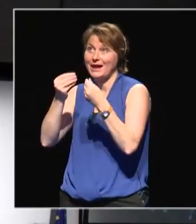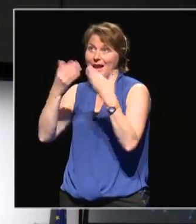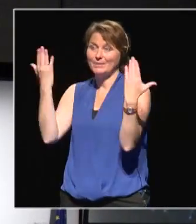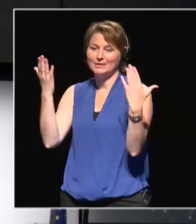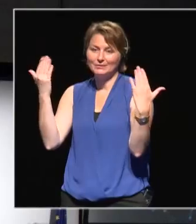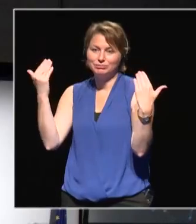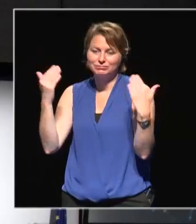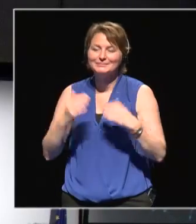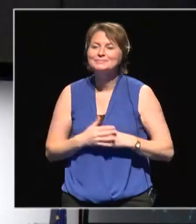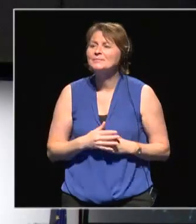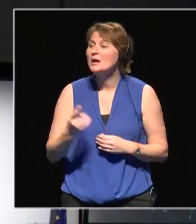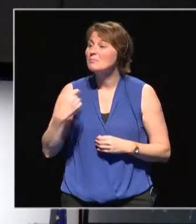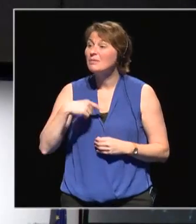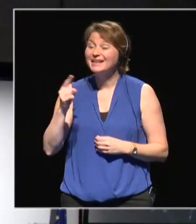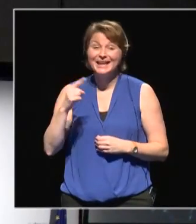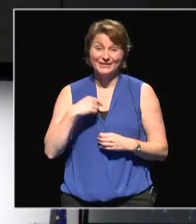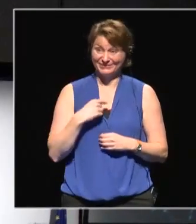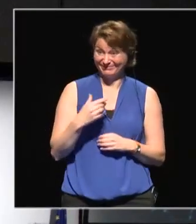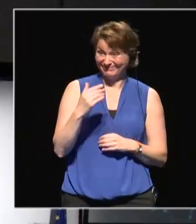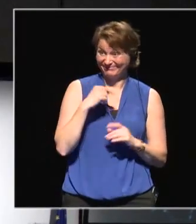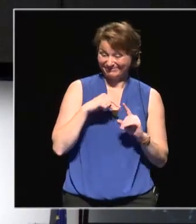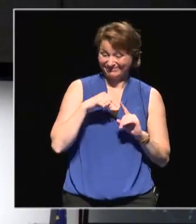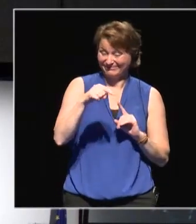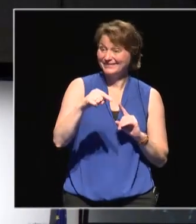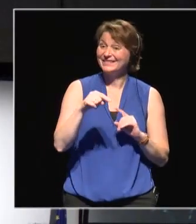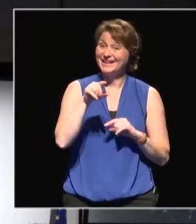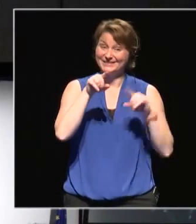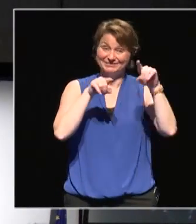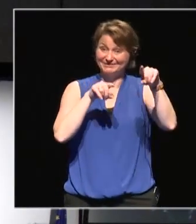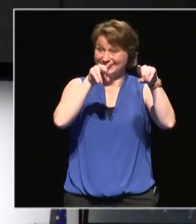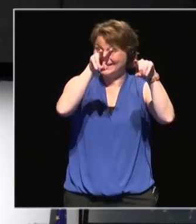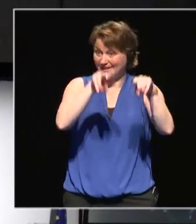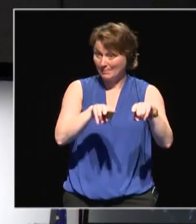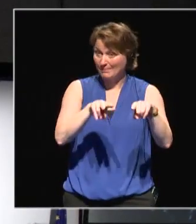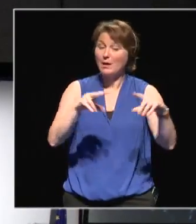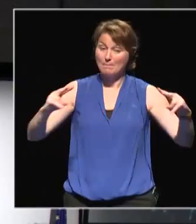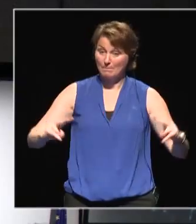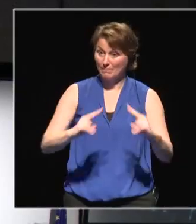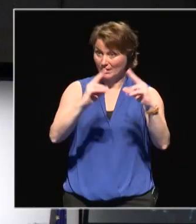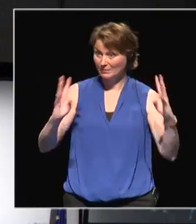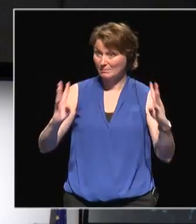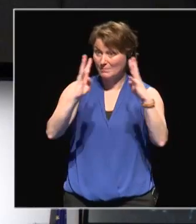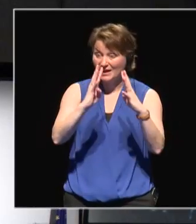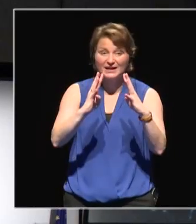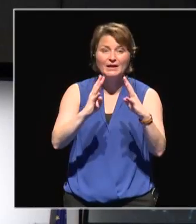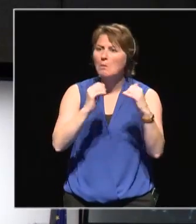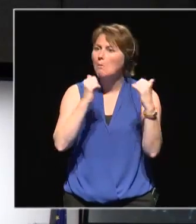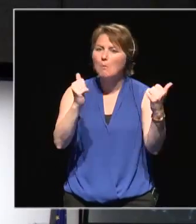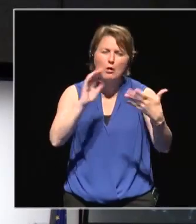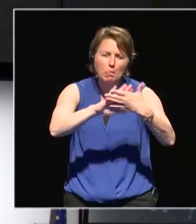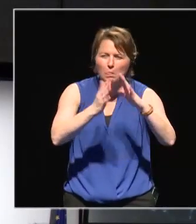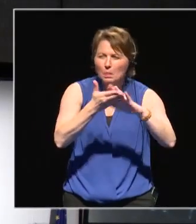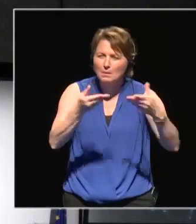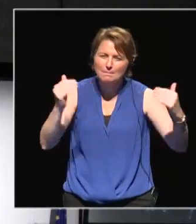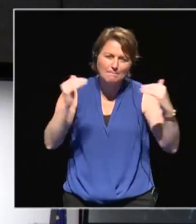a really good deal in Paris in December, then we can say goodbye to the SDGs